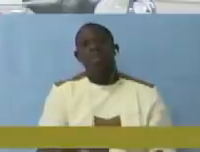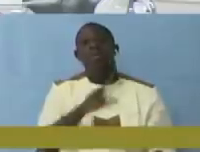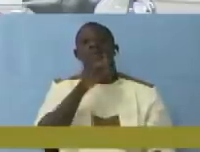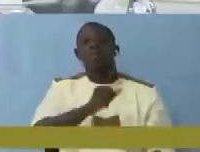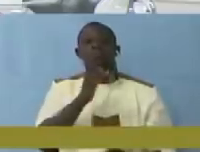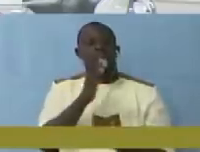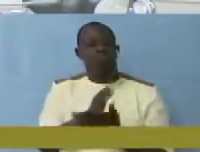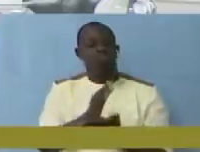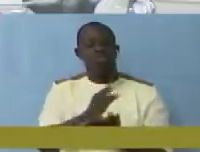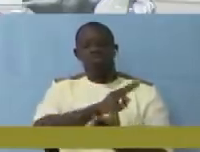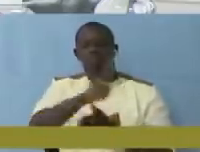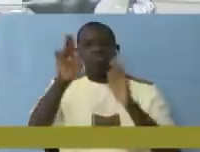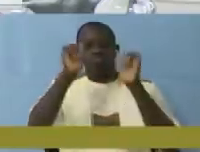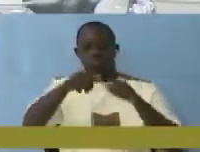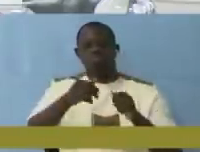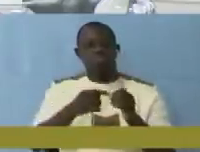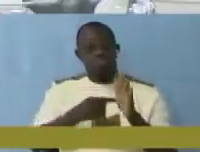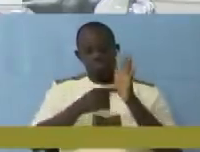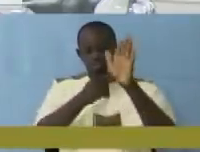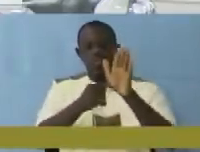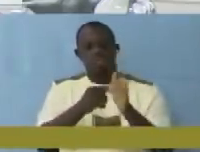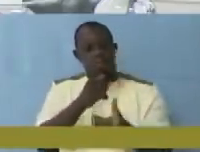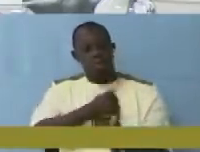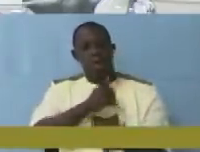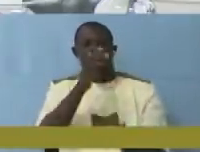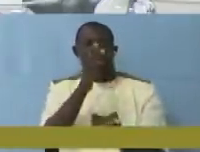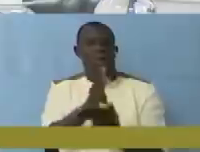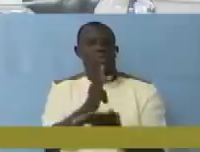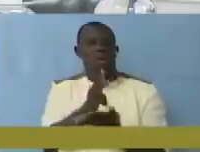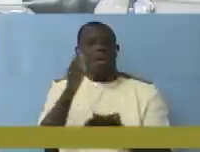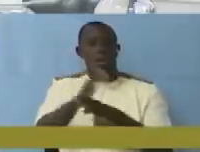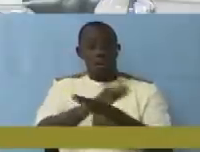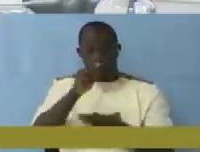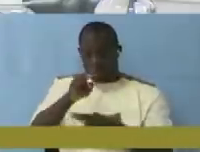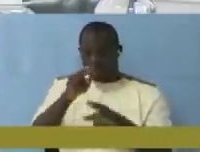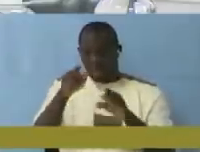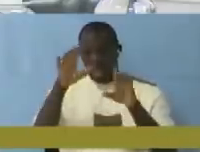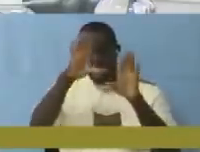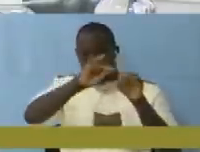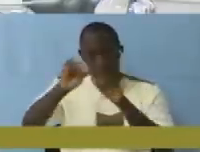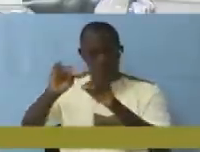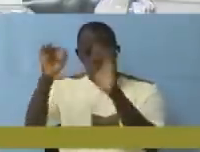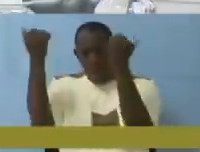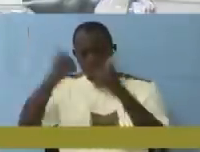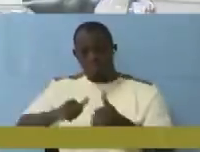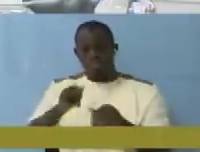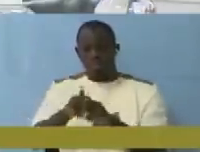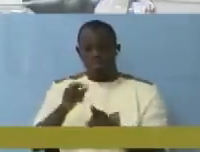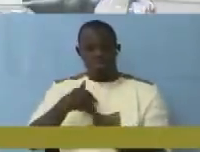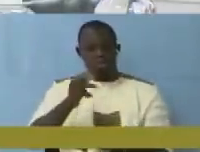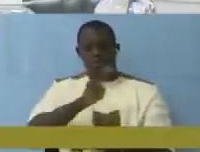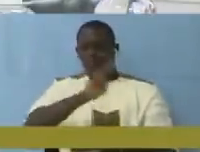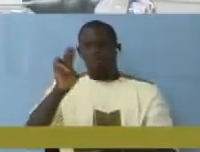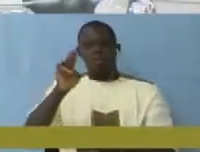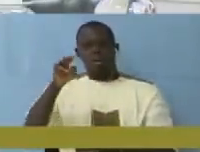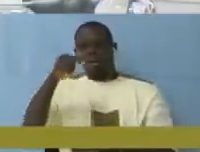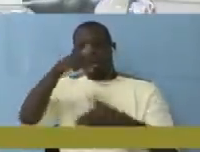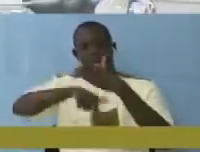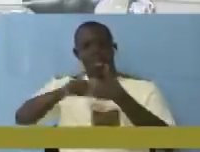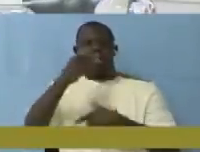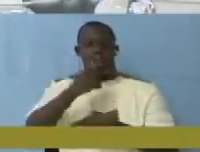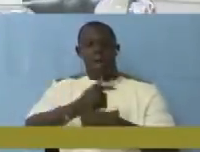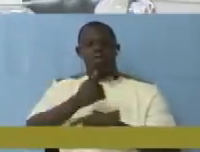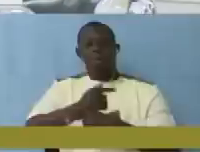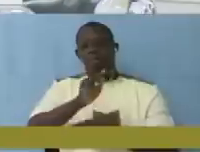evidence. Like that period you are talking of, I was not in the country. I wish. Okay. I could. Okay.